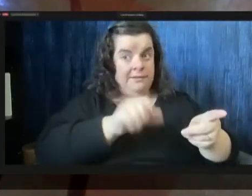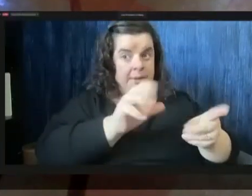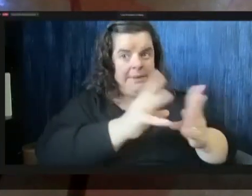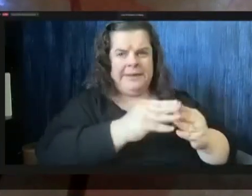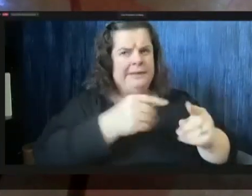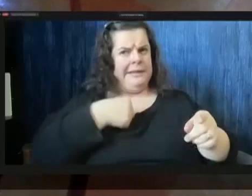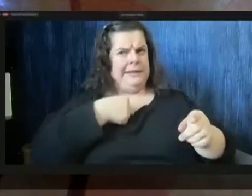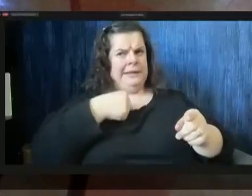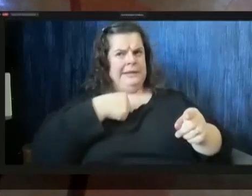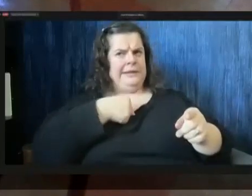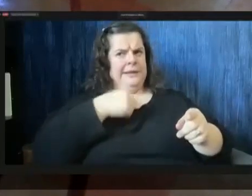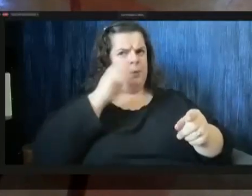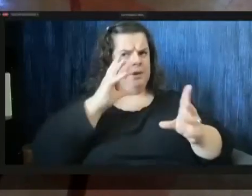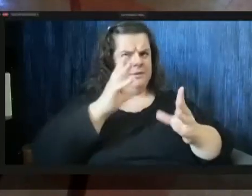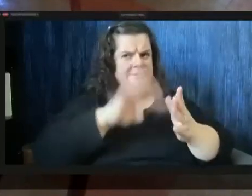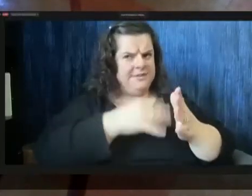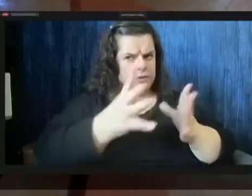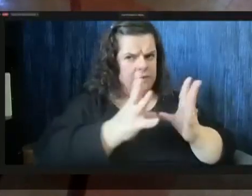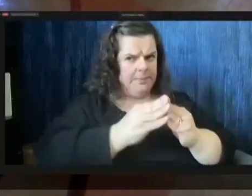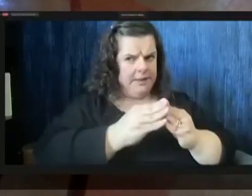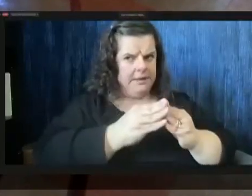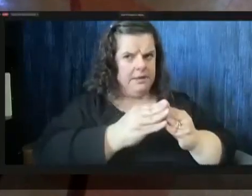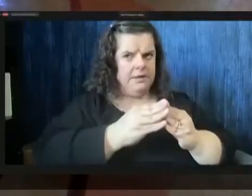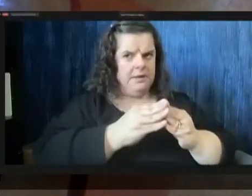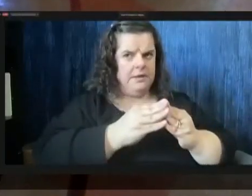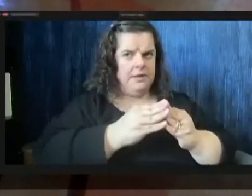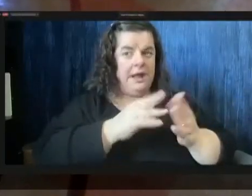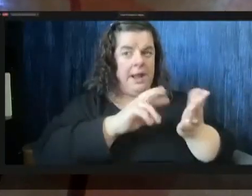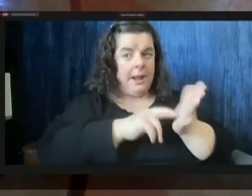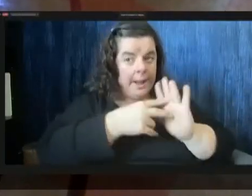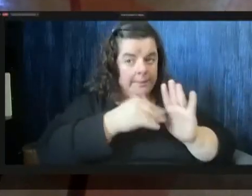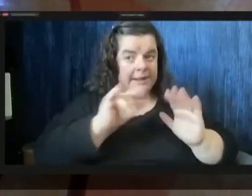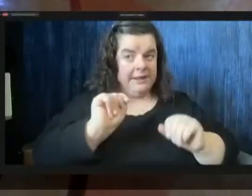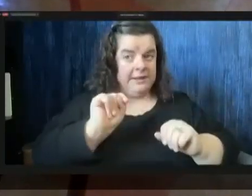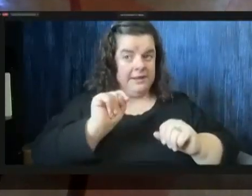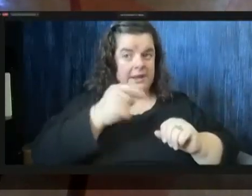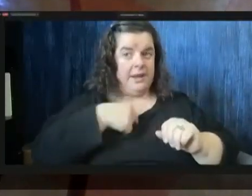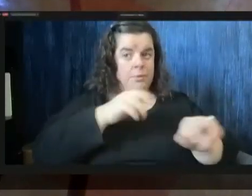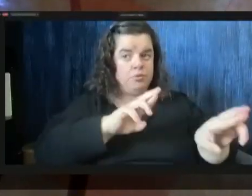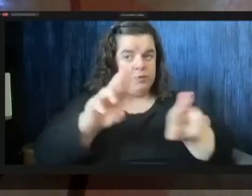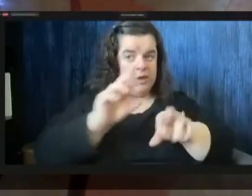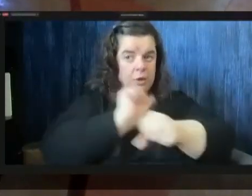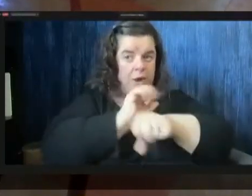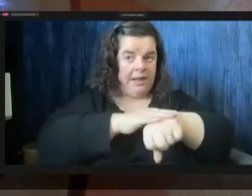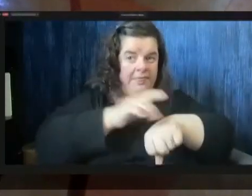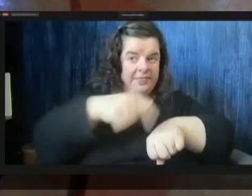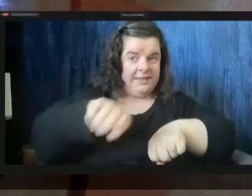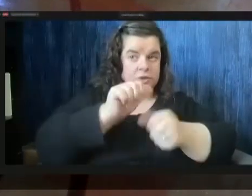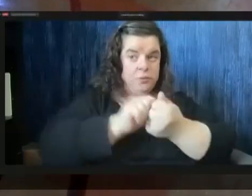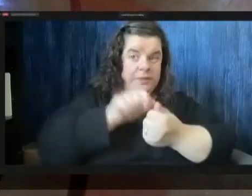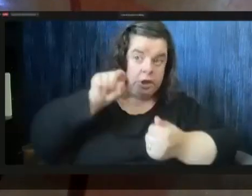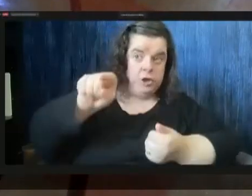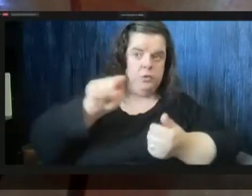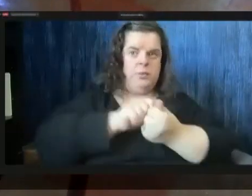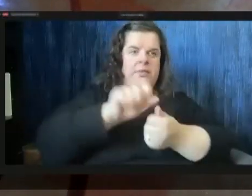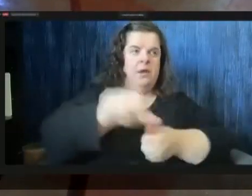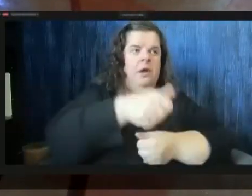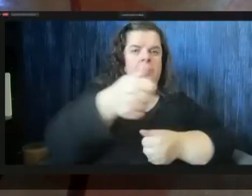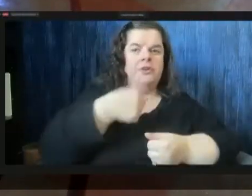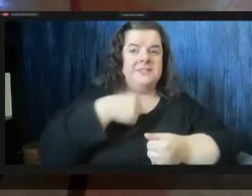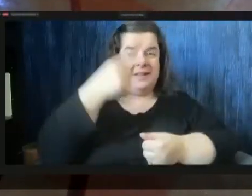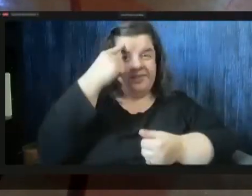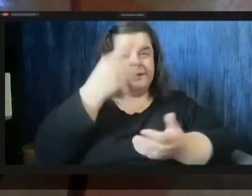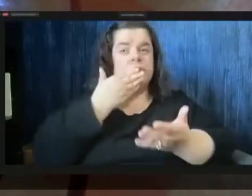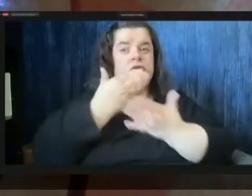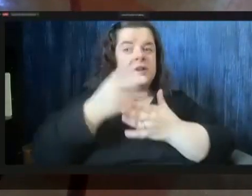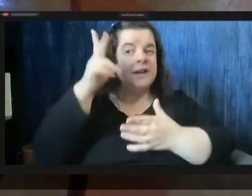damn meeting. And I say, and I read it. So I'm ready to work on this with you and with others. I think it would be good to hear from the